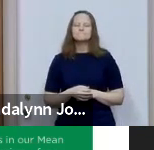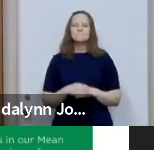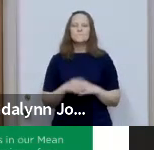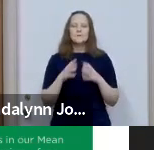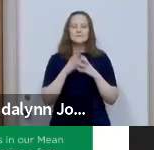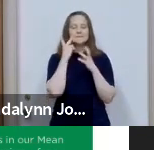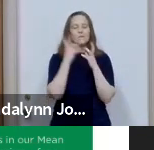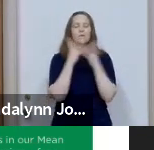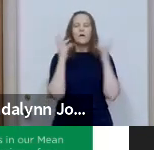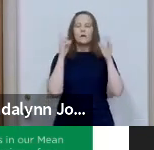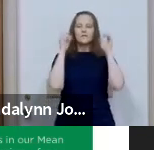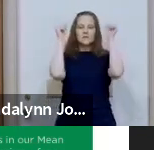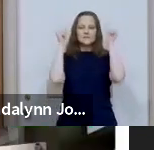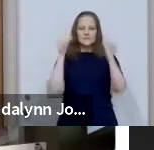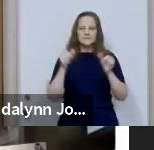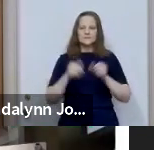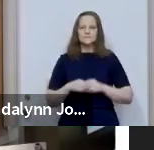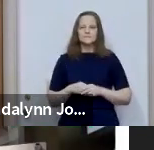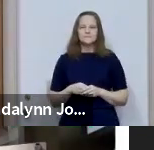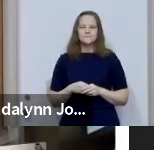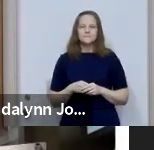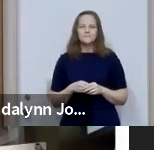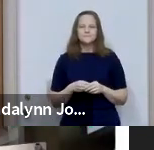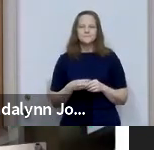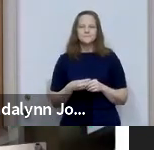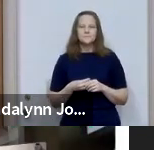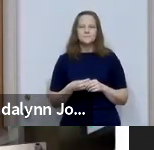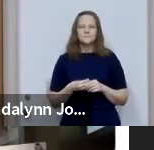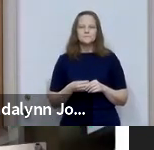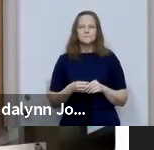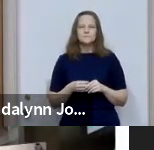of these. Next slide.